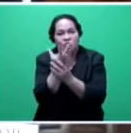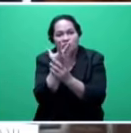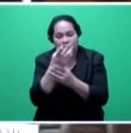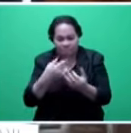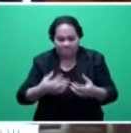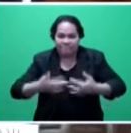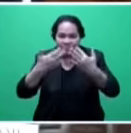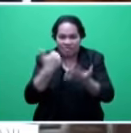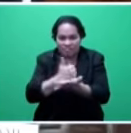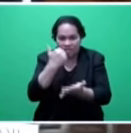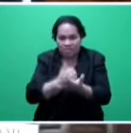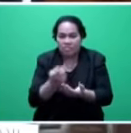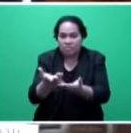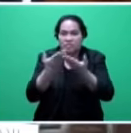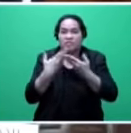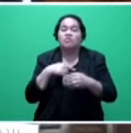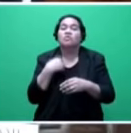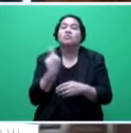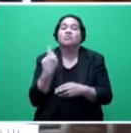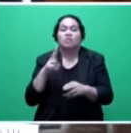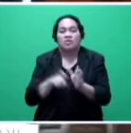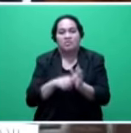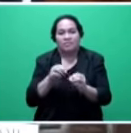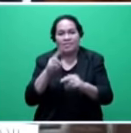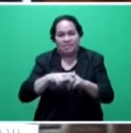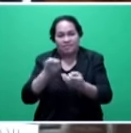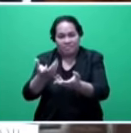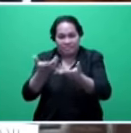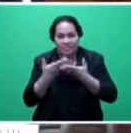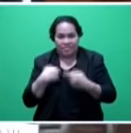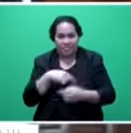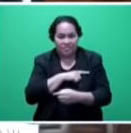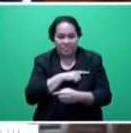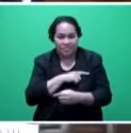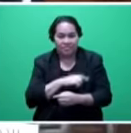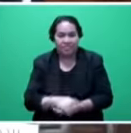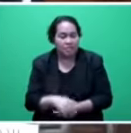given to us by our Reserve Bank of Fiji. It takes time for these